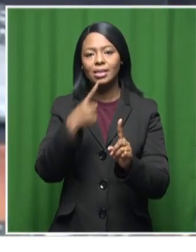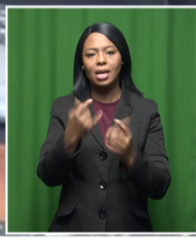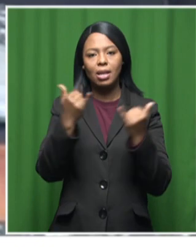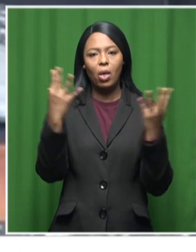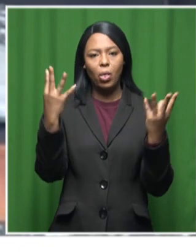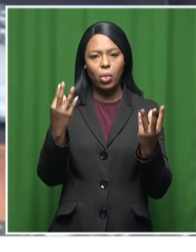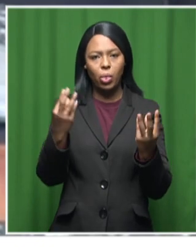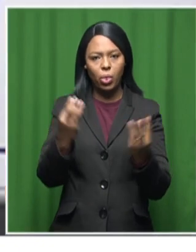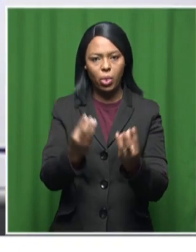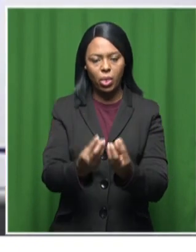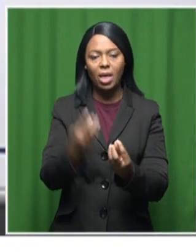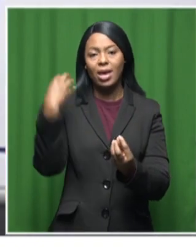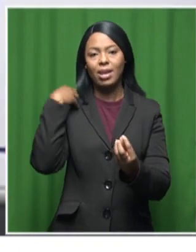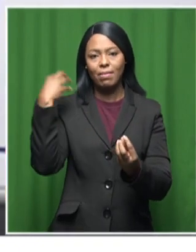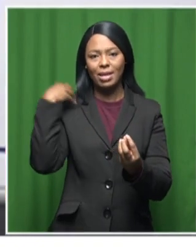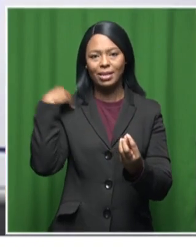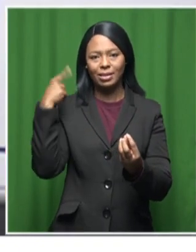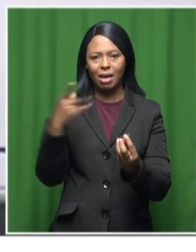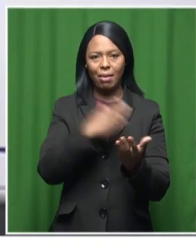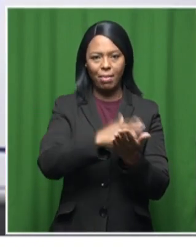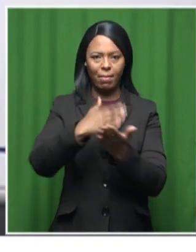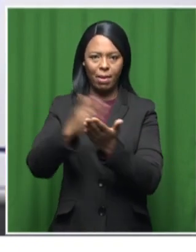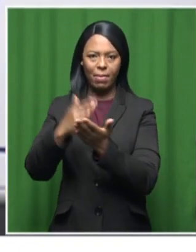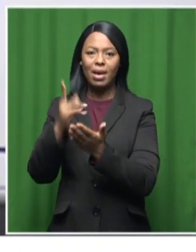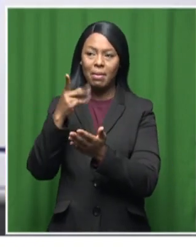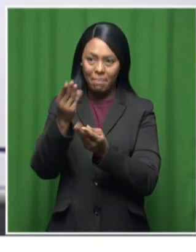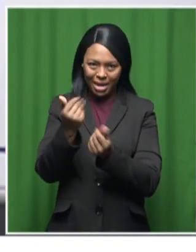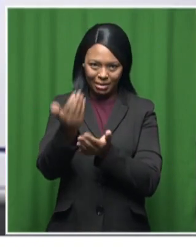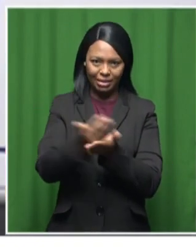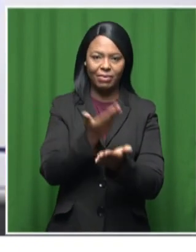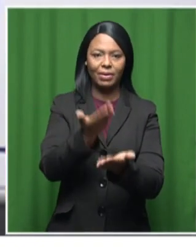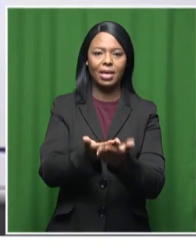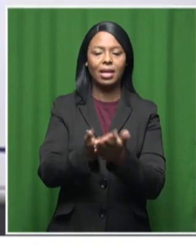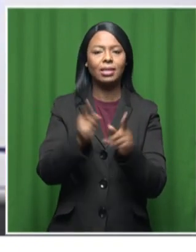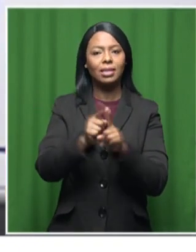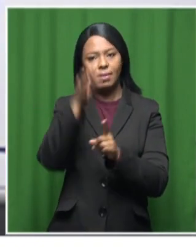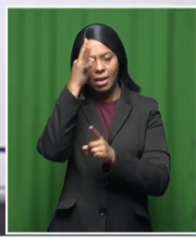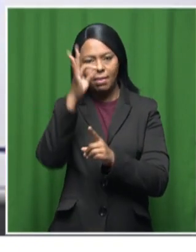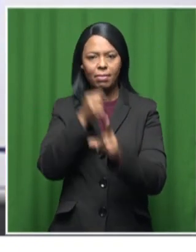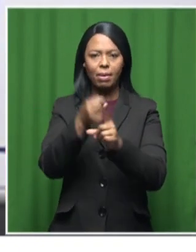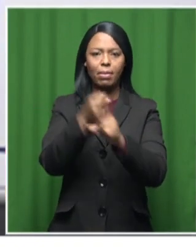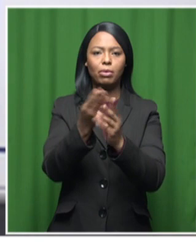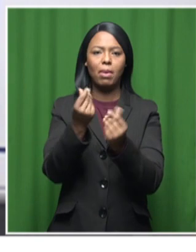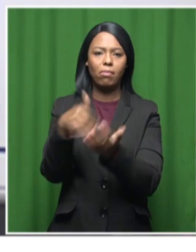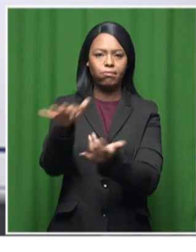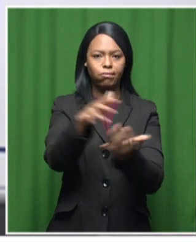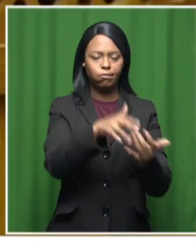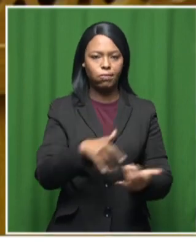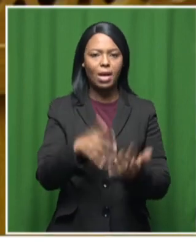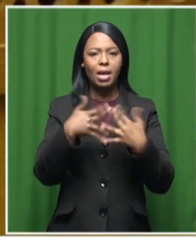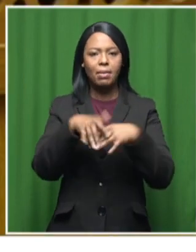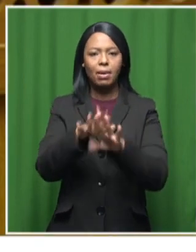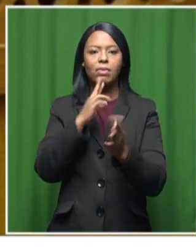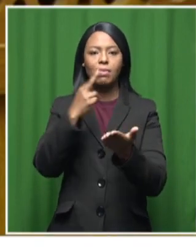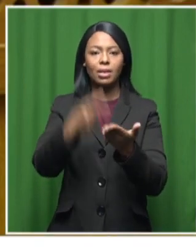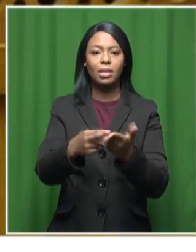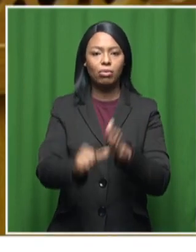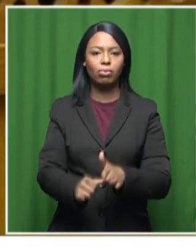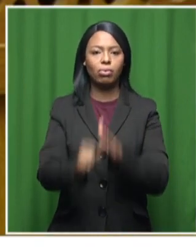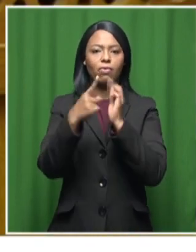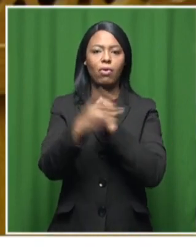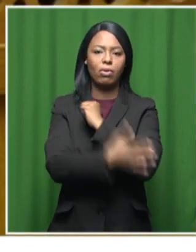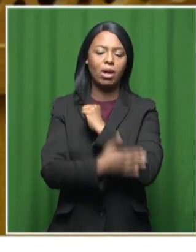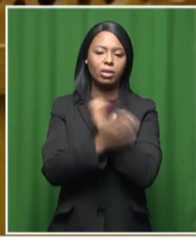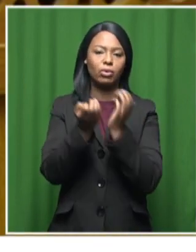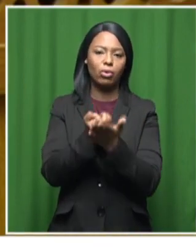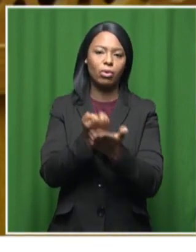of ministers can save money. He also says that government's ability to find money to implement the recommendations is crucial for the